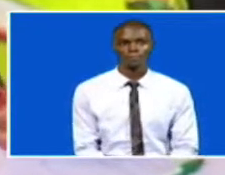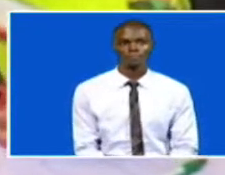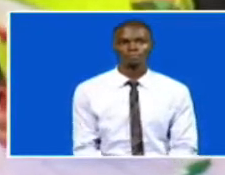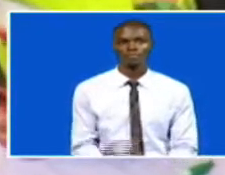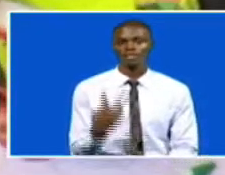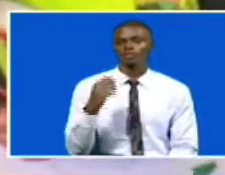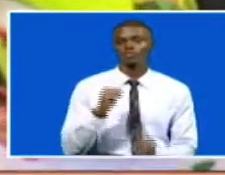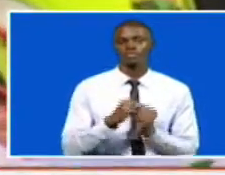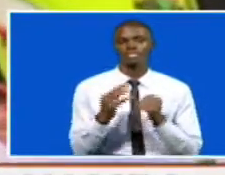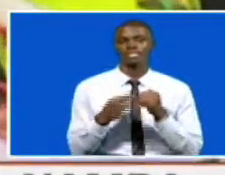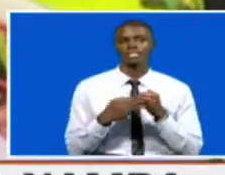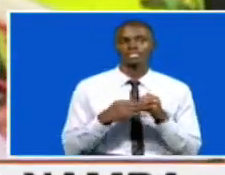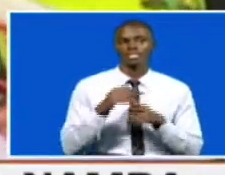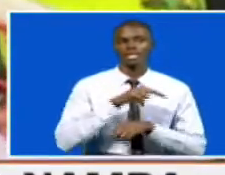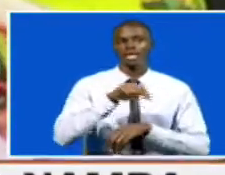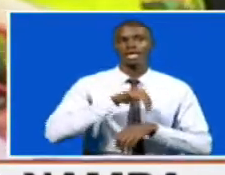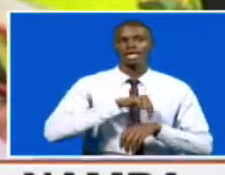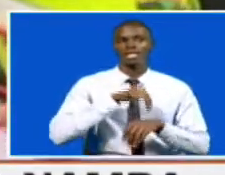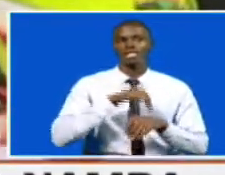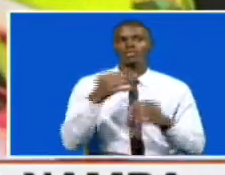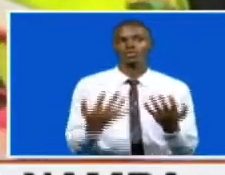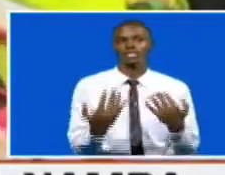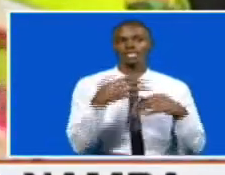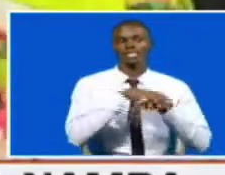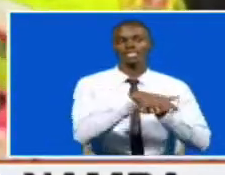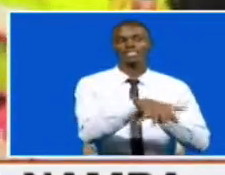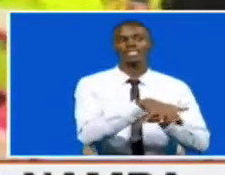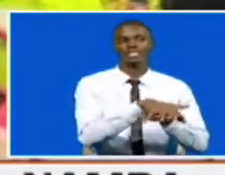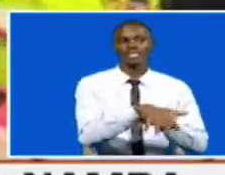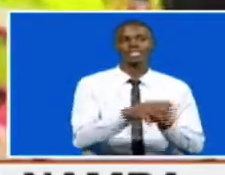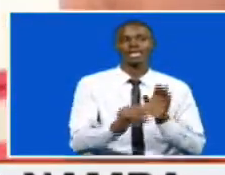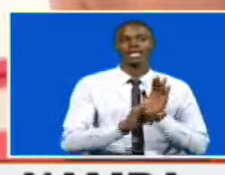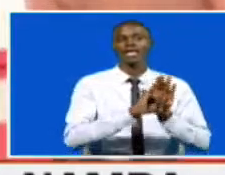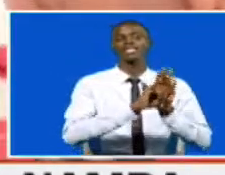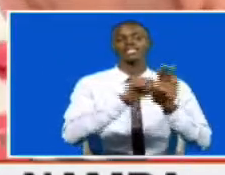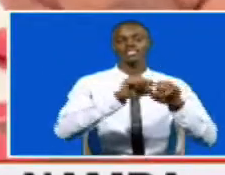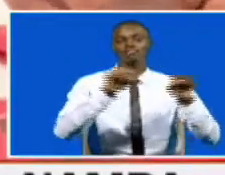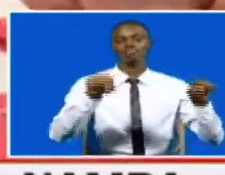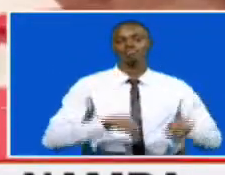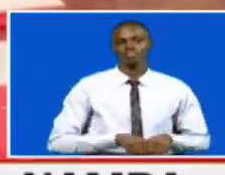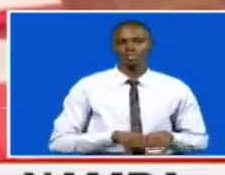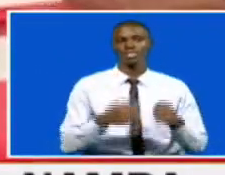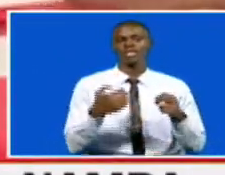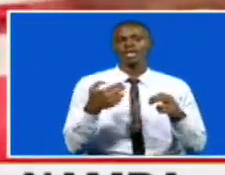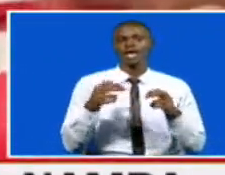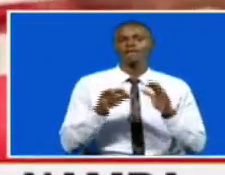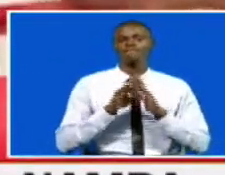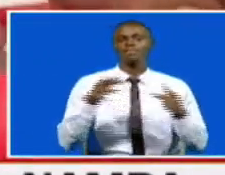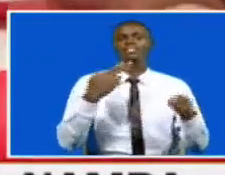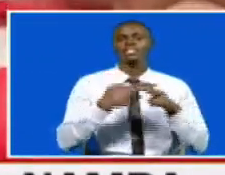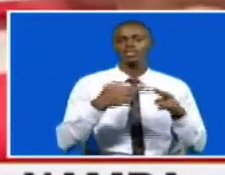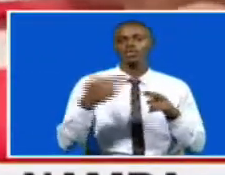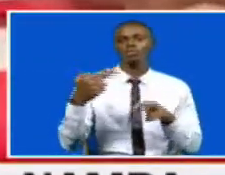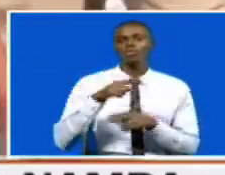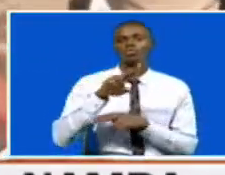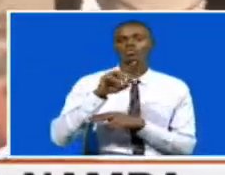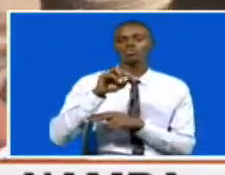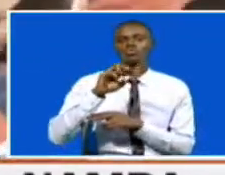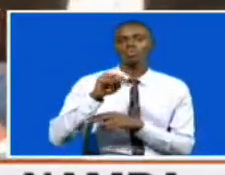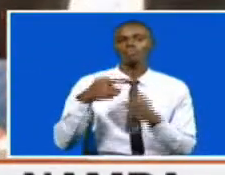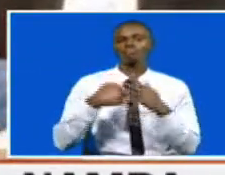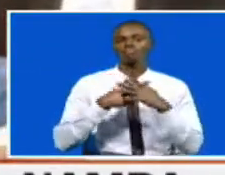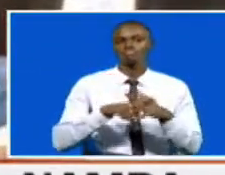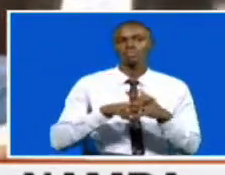In 2018, the National Integrated Identity Management System, commonly known as Huduma Namba, commenced.